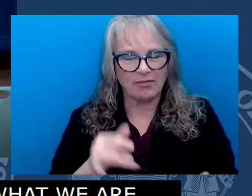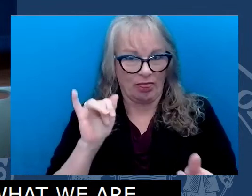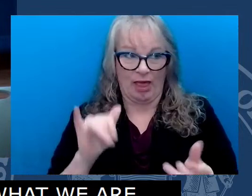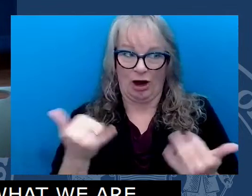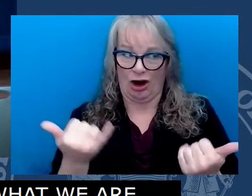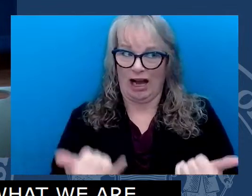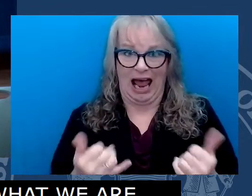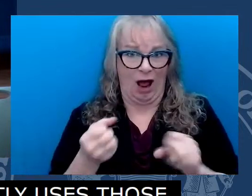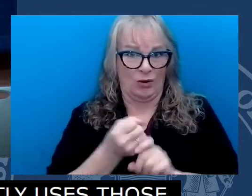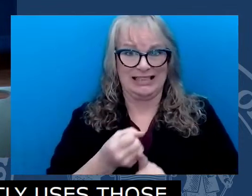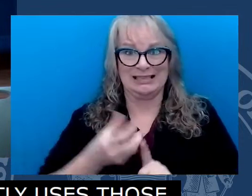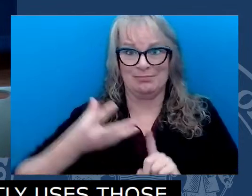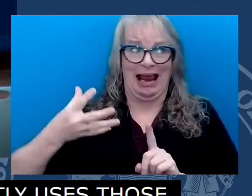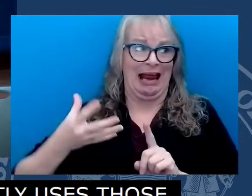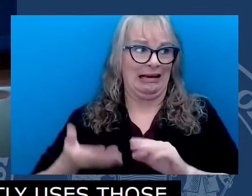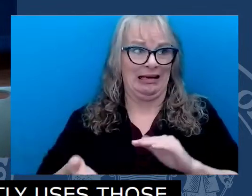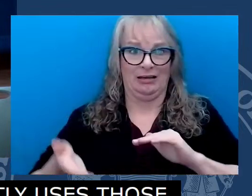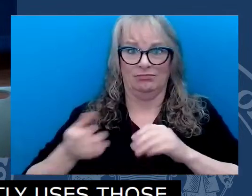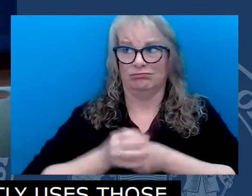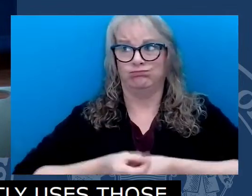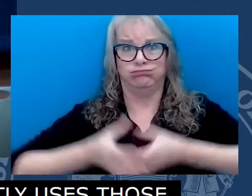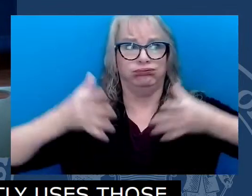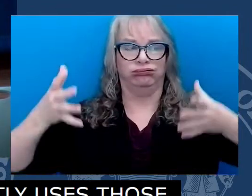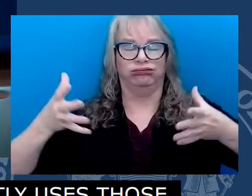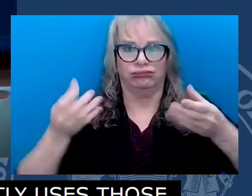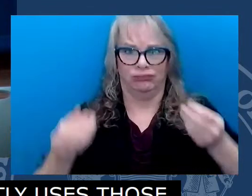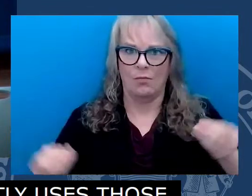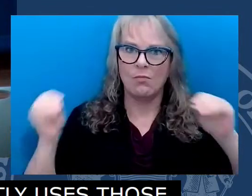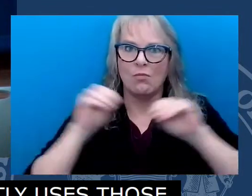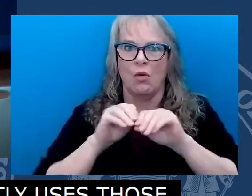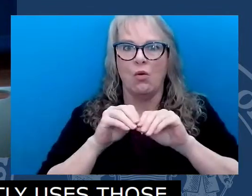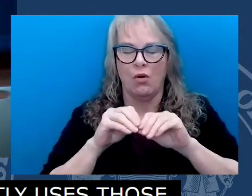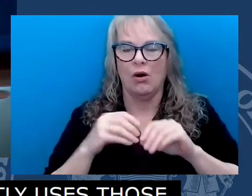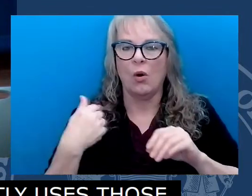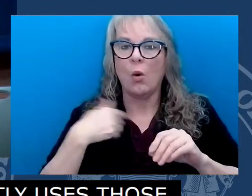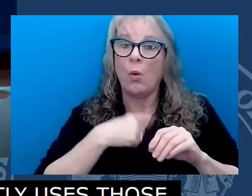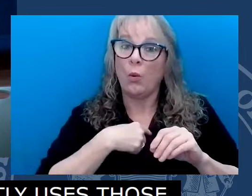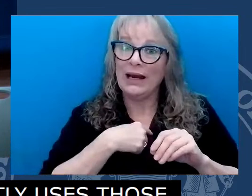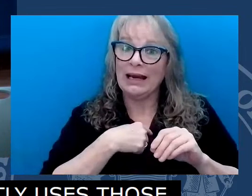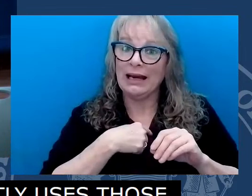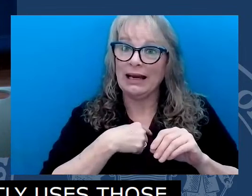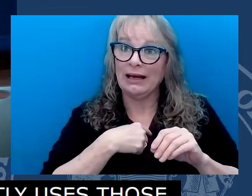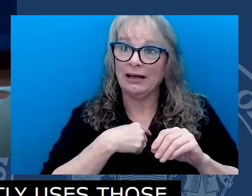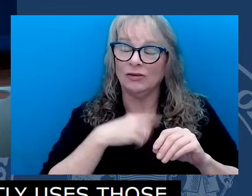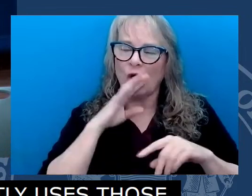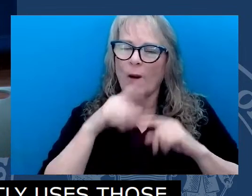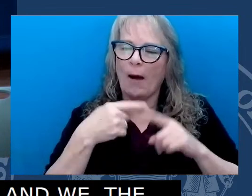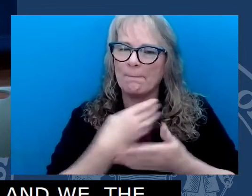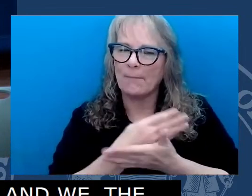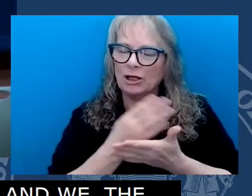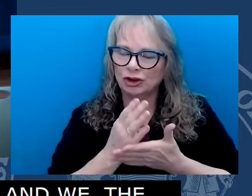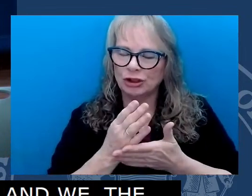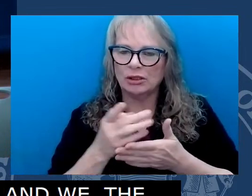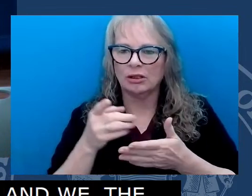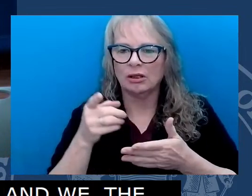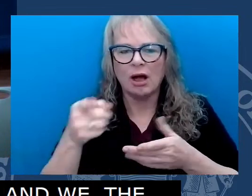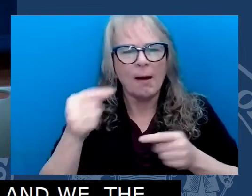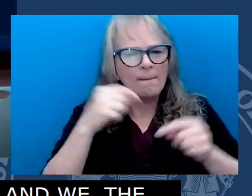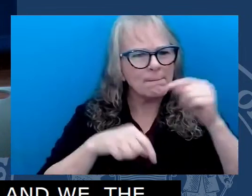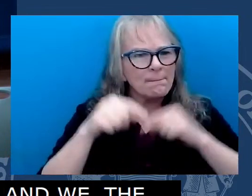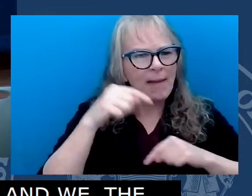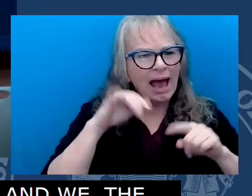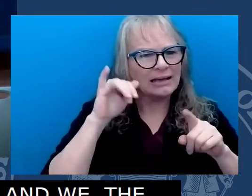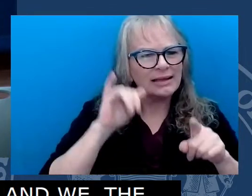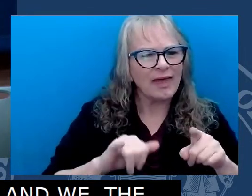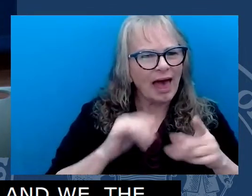exponentially. And we, state budget, go back to can you take us back to the solution page, just